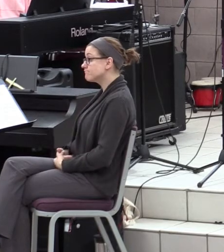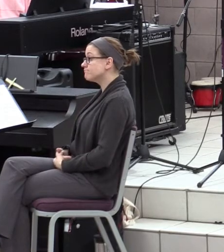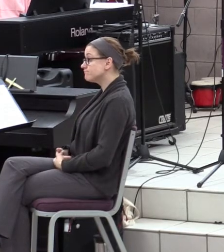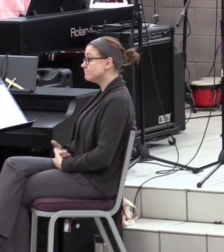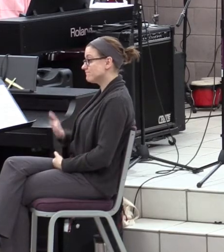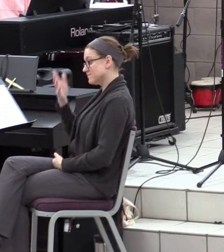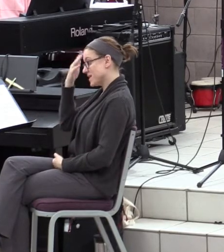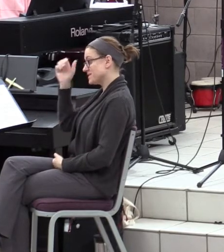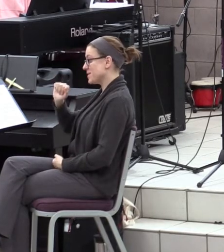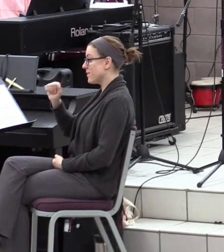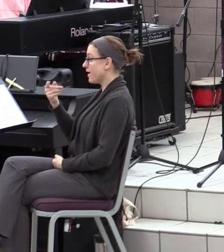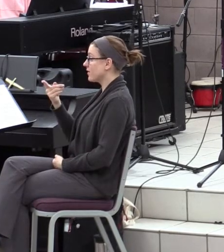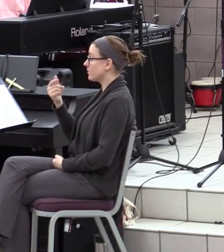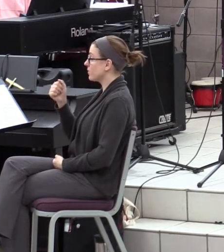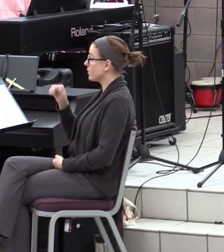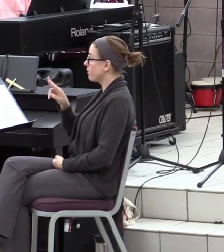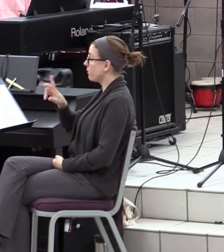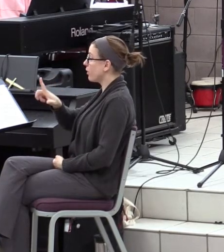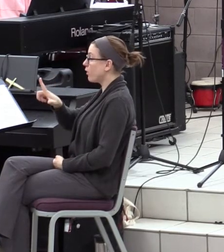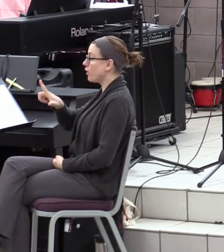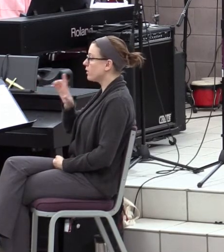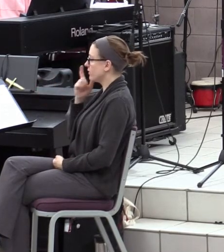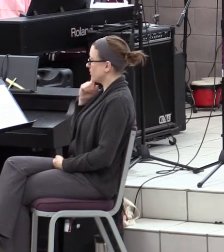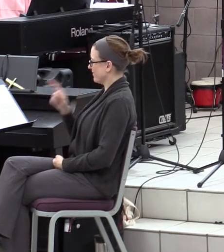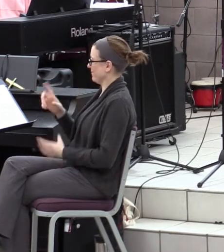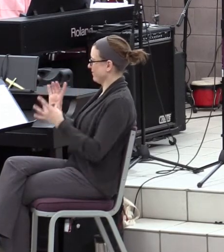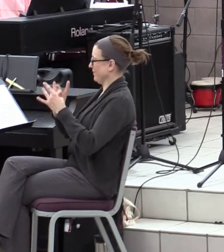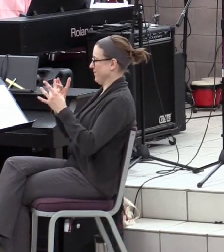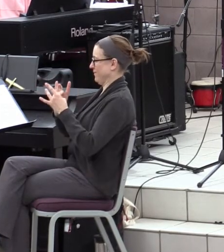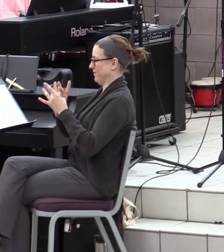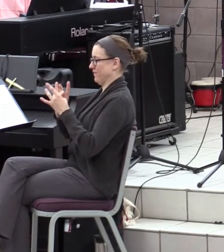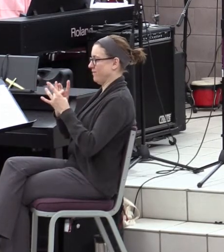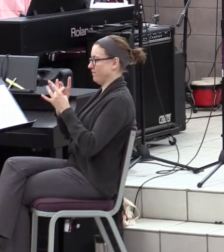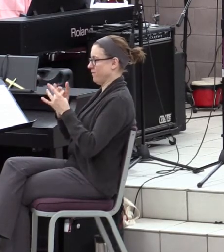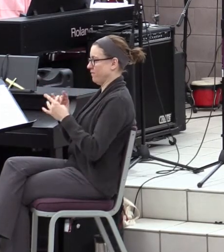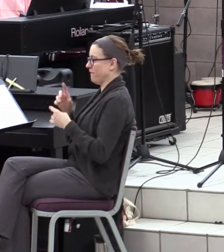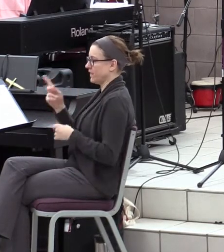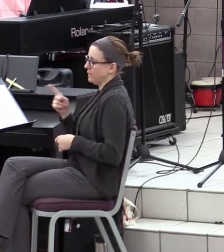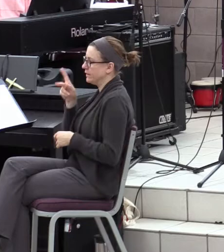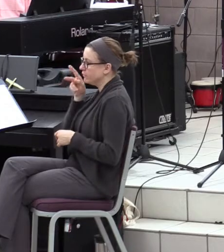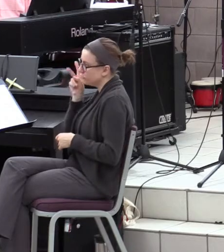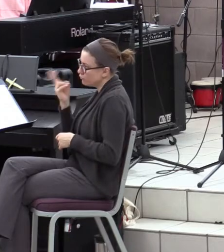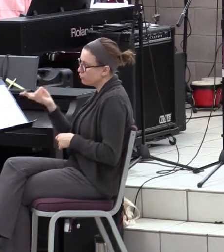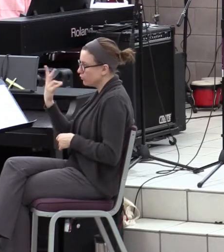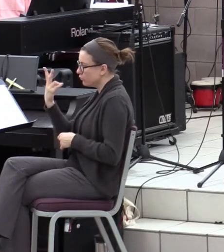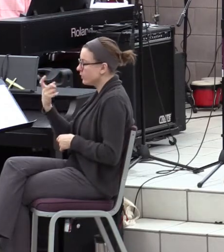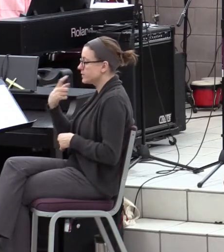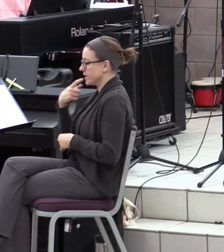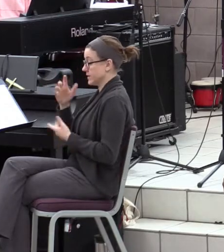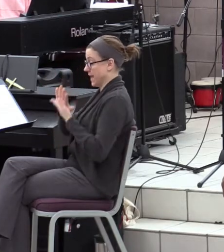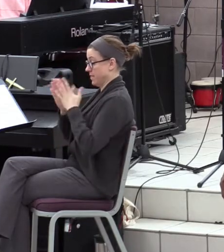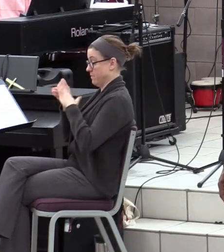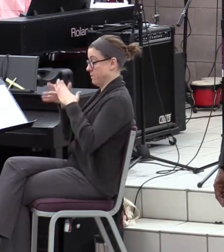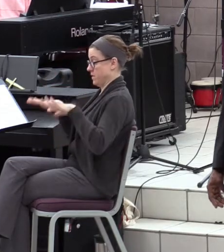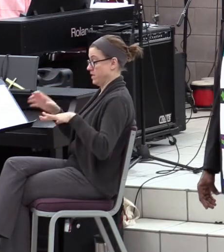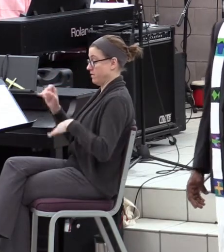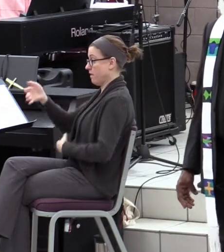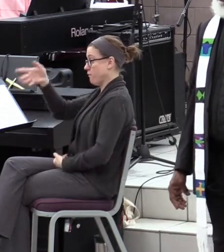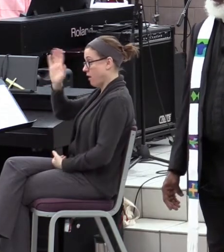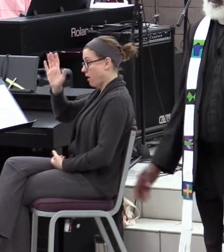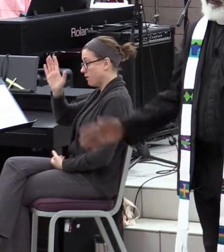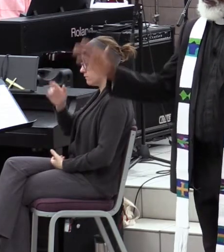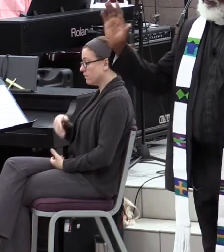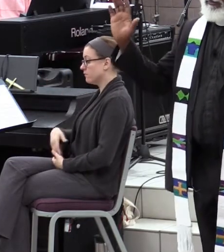Because the Apostle Paul's here in Philippians 2, he says, and the peace of God